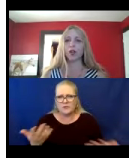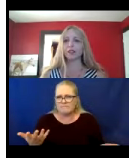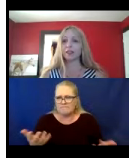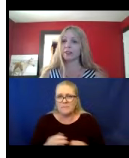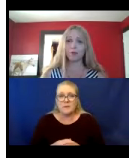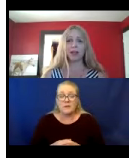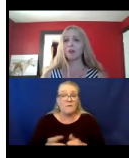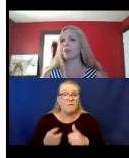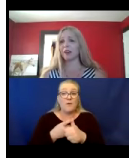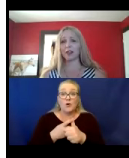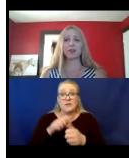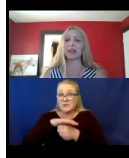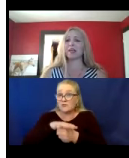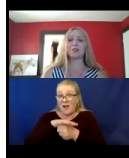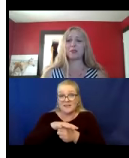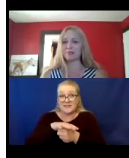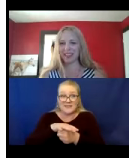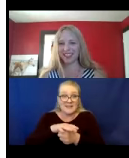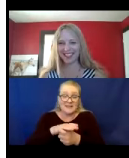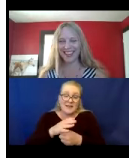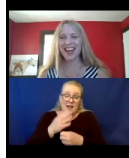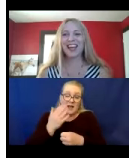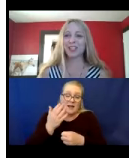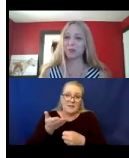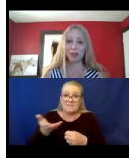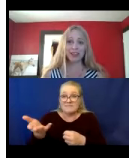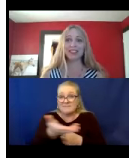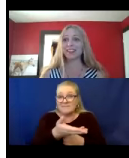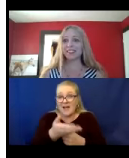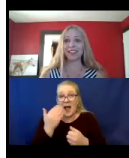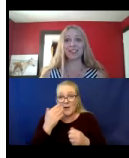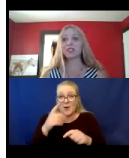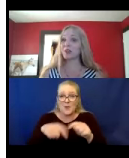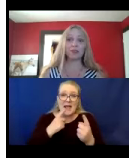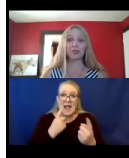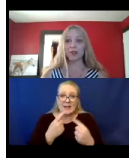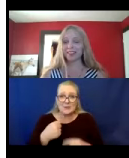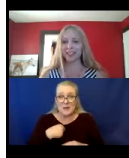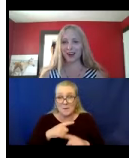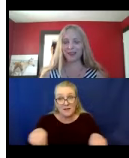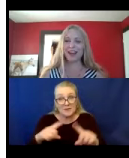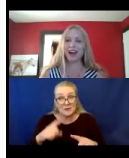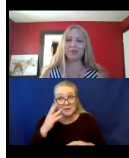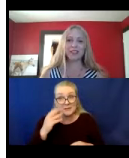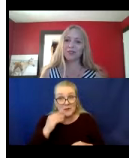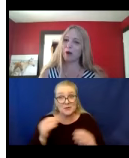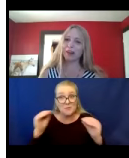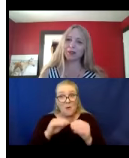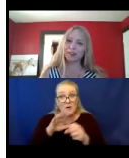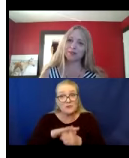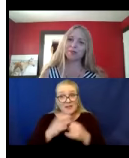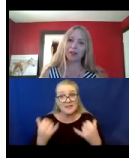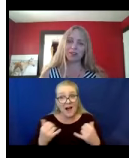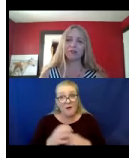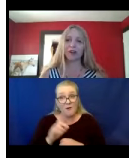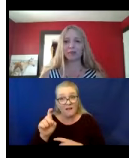one, stress. Has anyone out there, I know you can't answer me, but experiencing additional stress now? This is why our